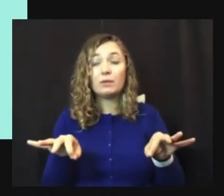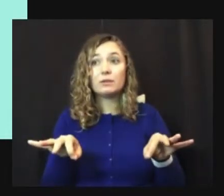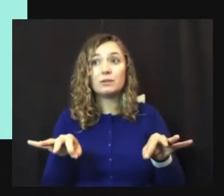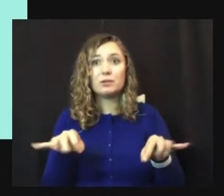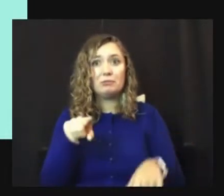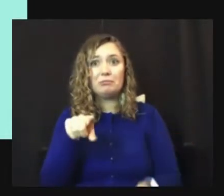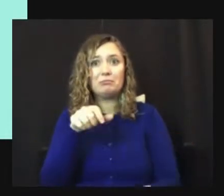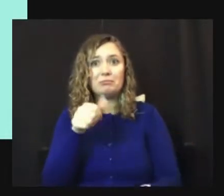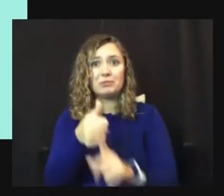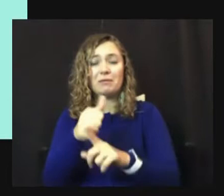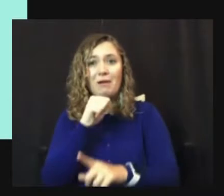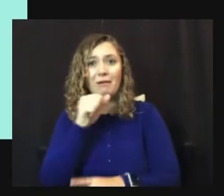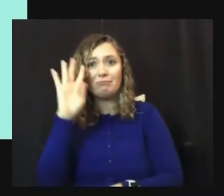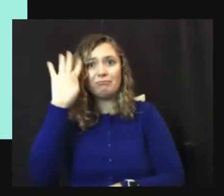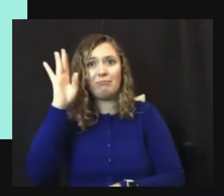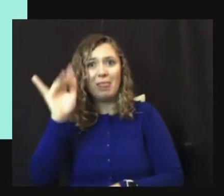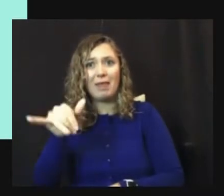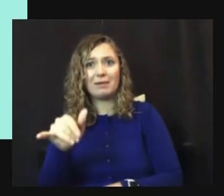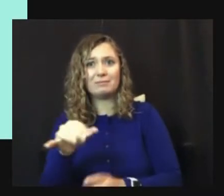language and